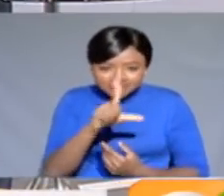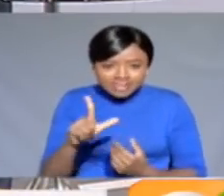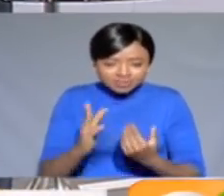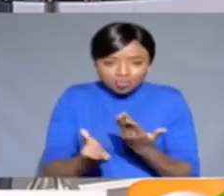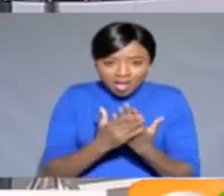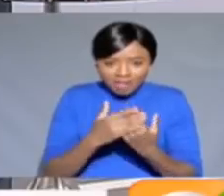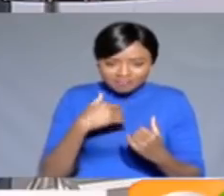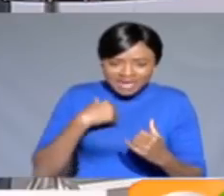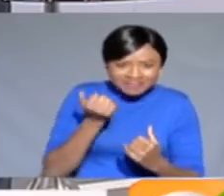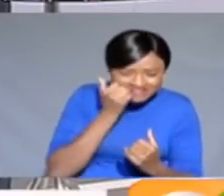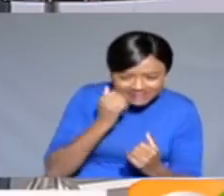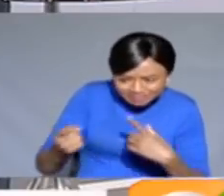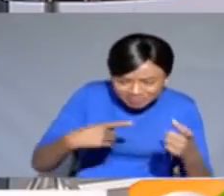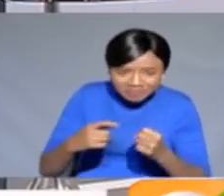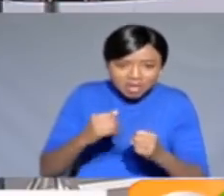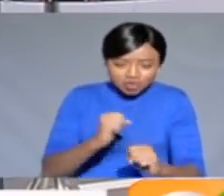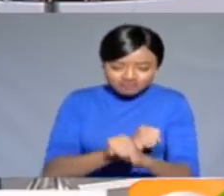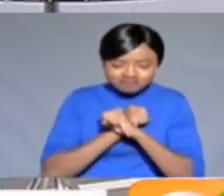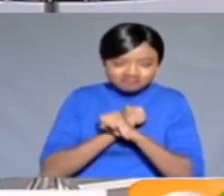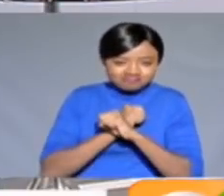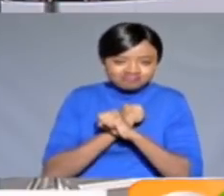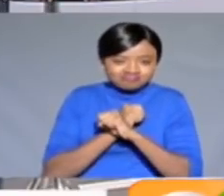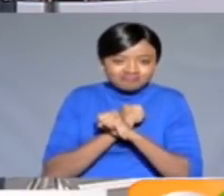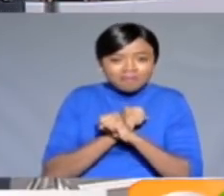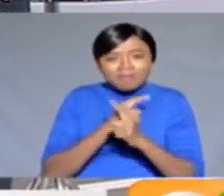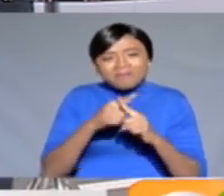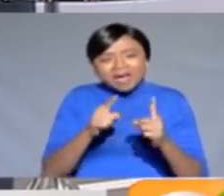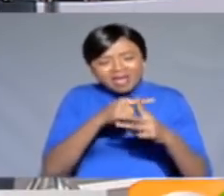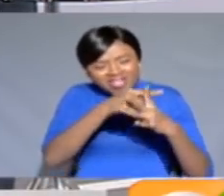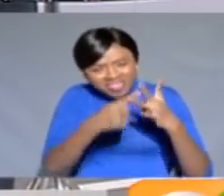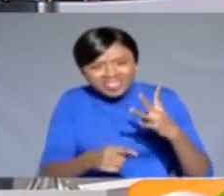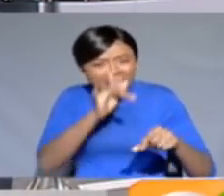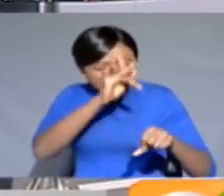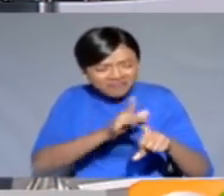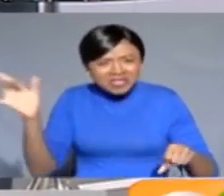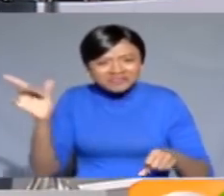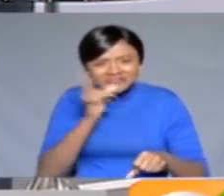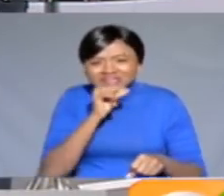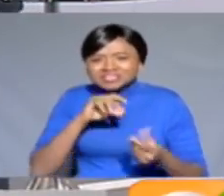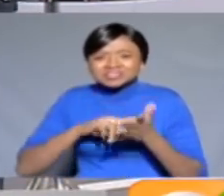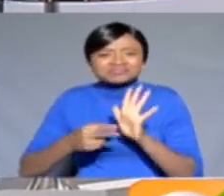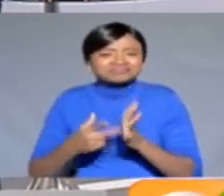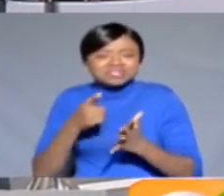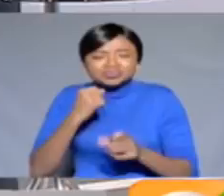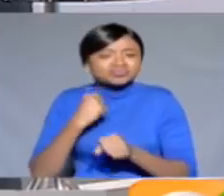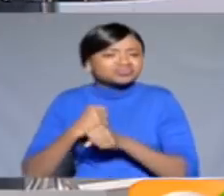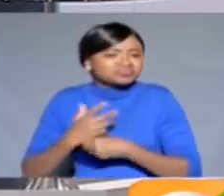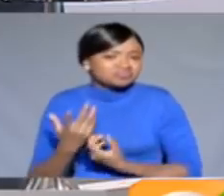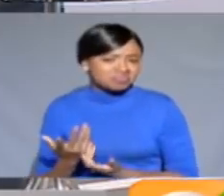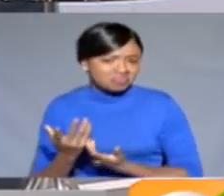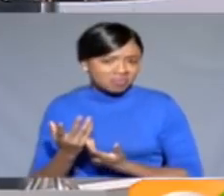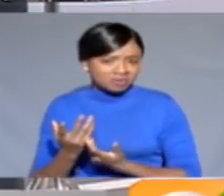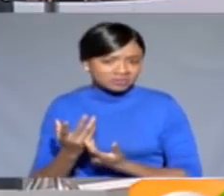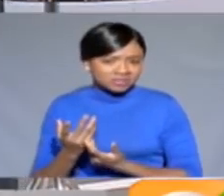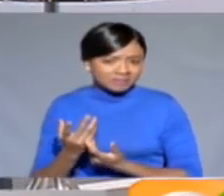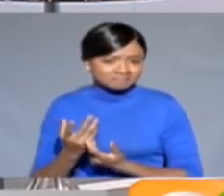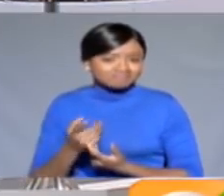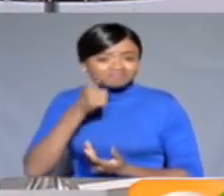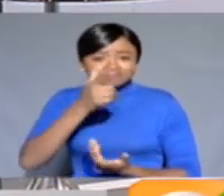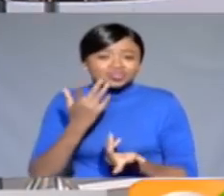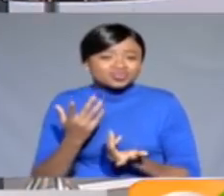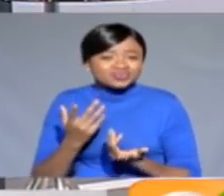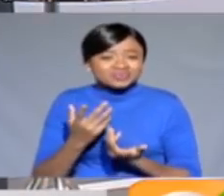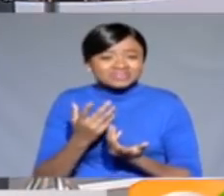in the body. Now, what are some of the common risk factors that can affect or increase your chances of getting this disease? Now, you're most likely to suffer from